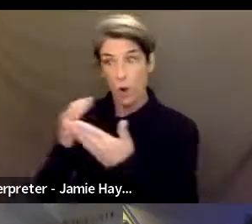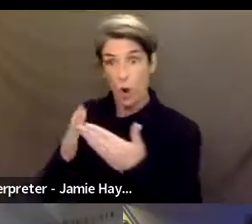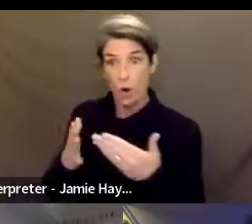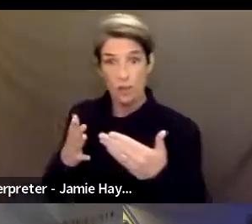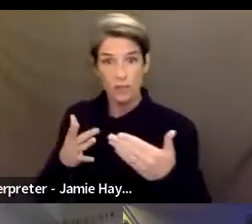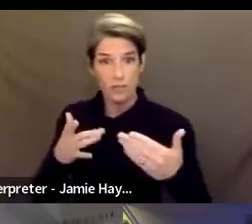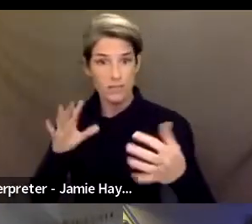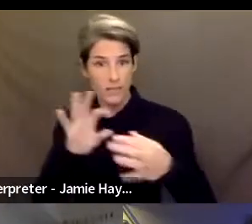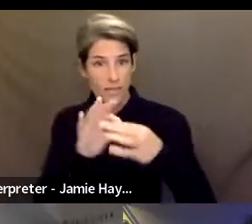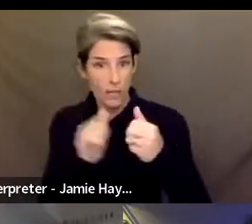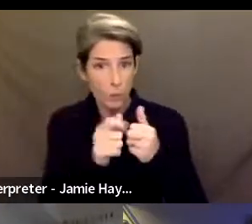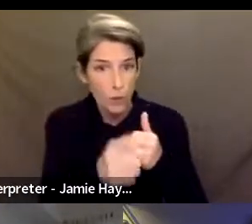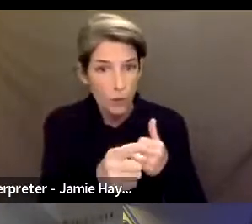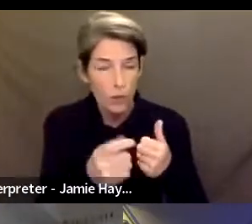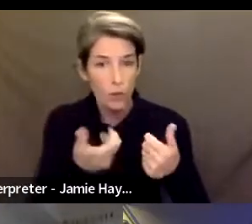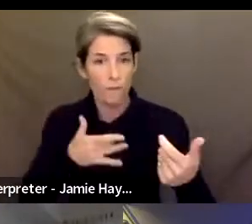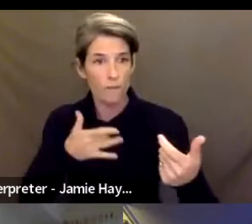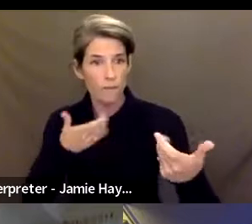them?